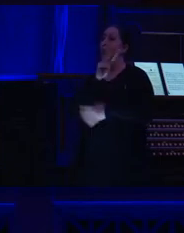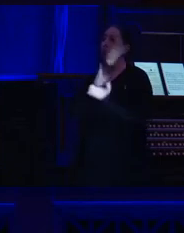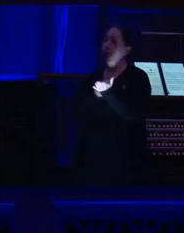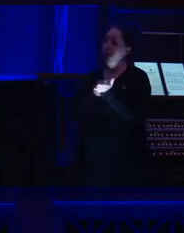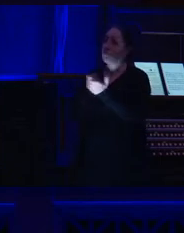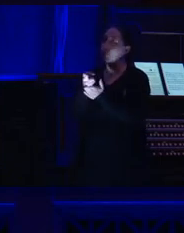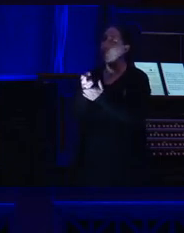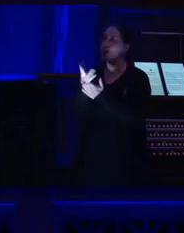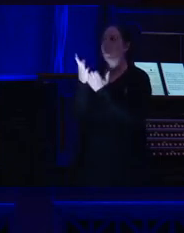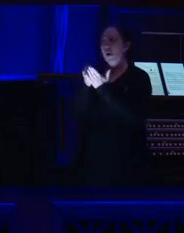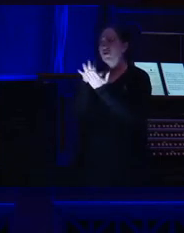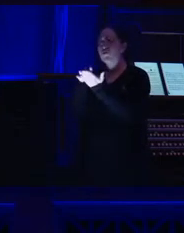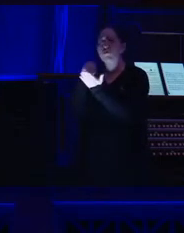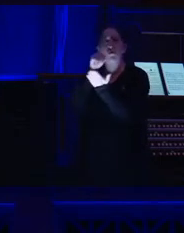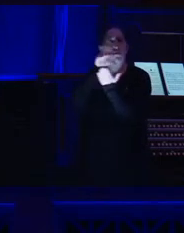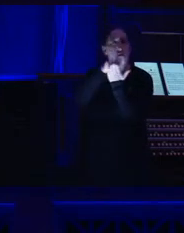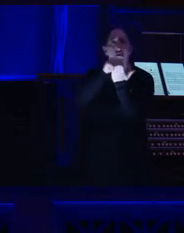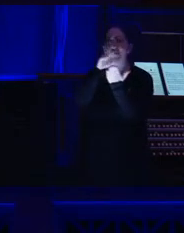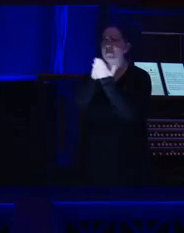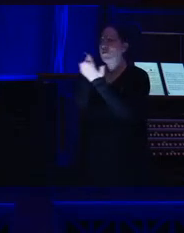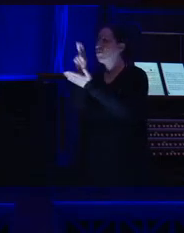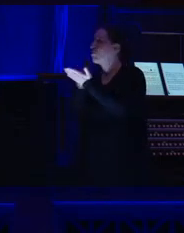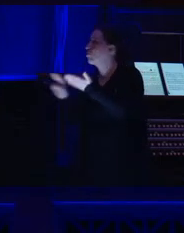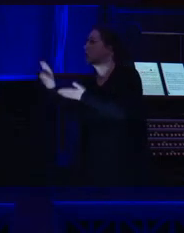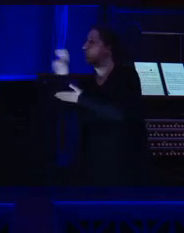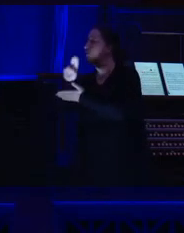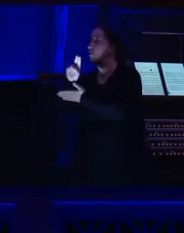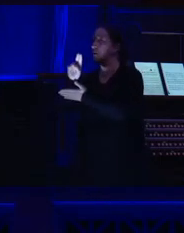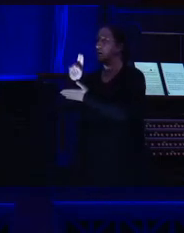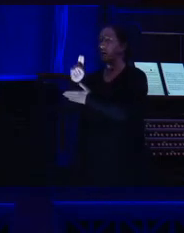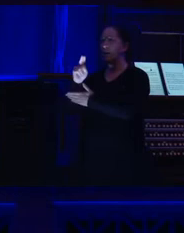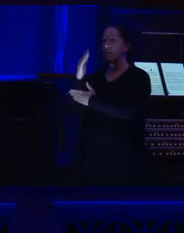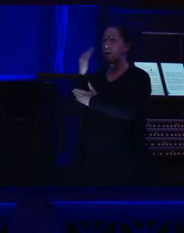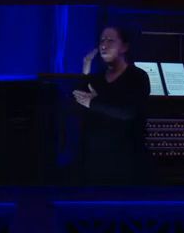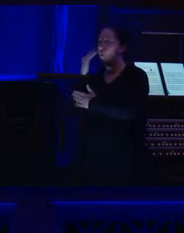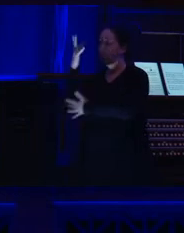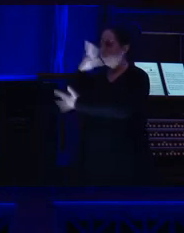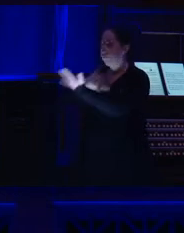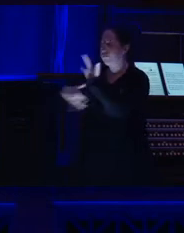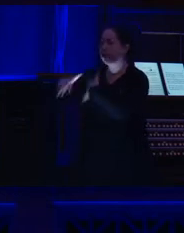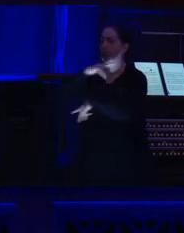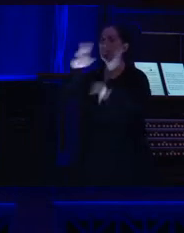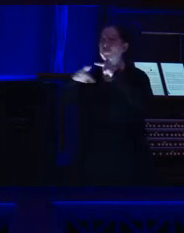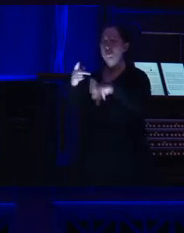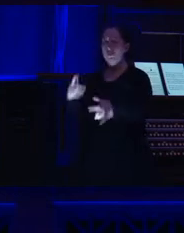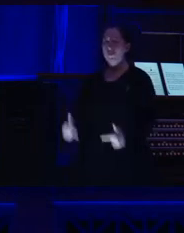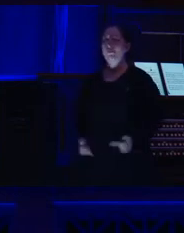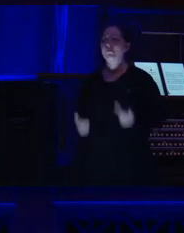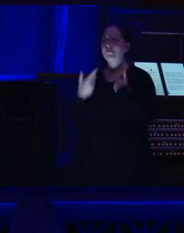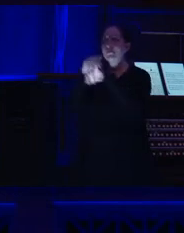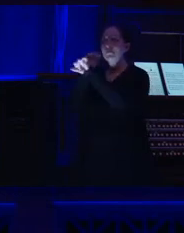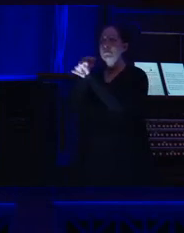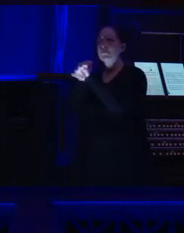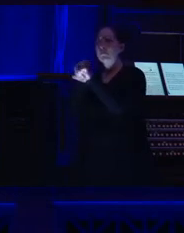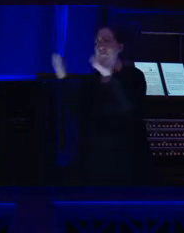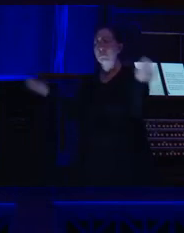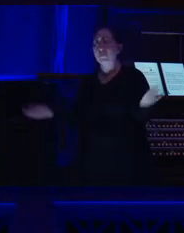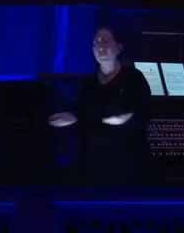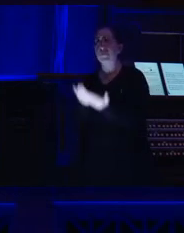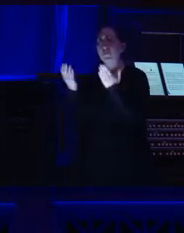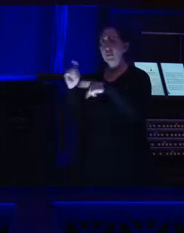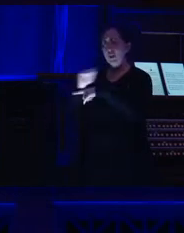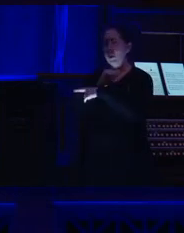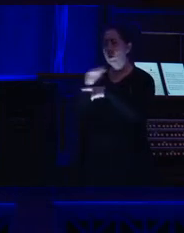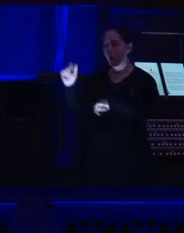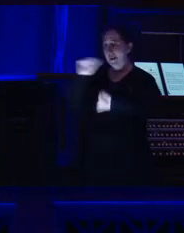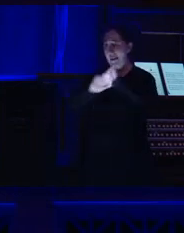to learn about the university by knowing the people who live and work here. His training as a